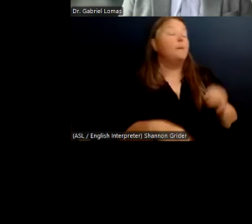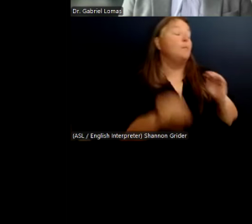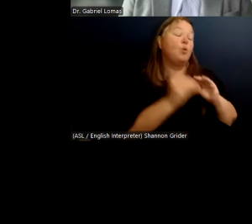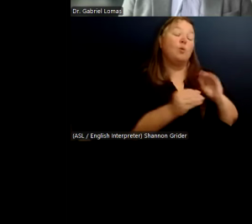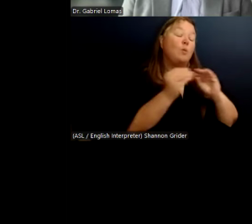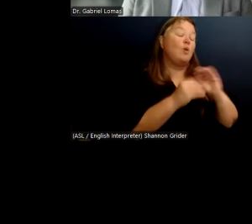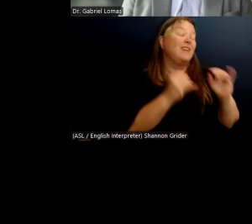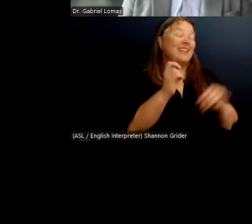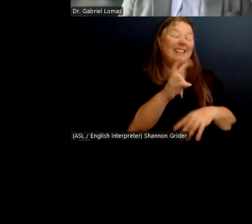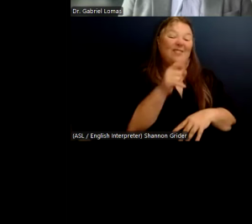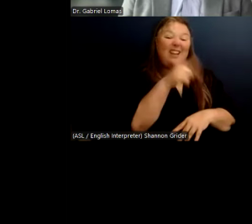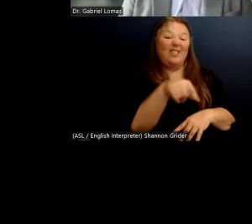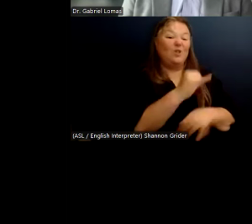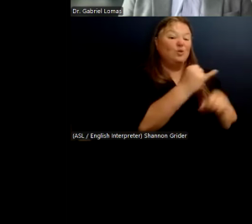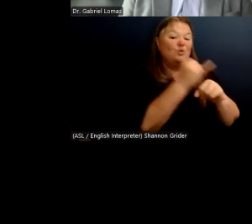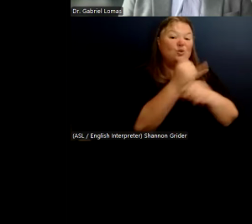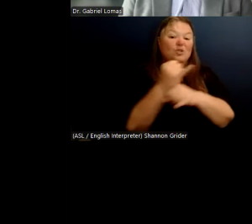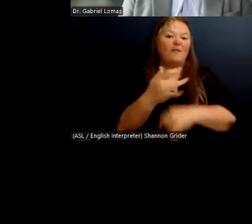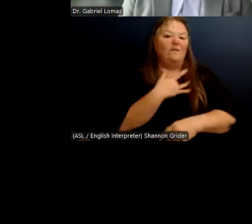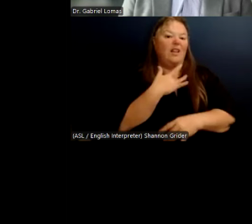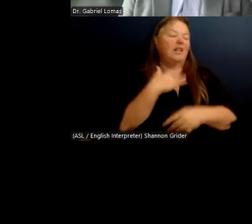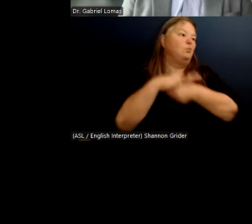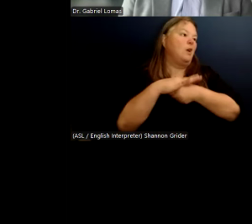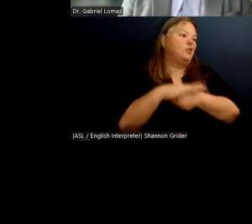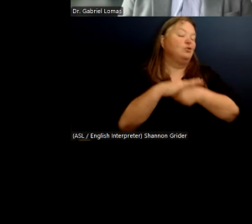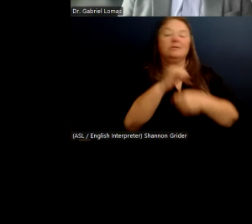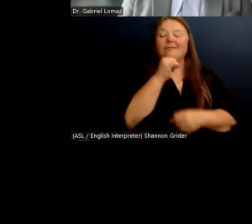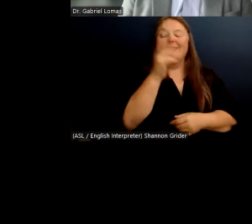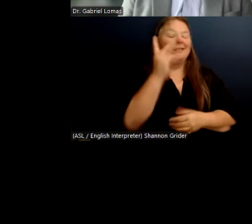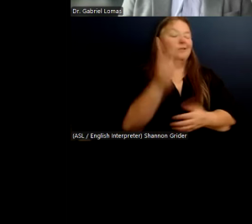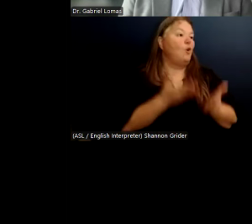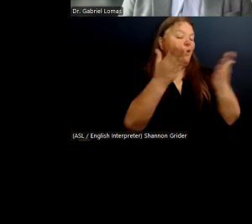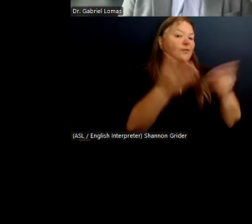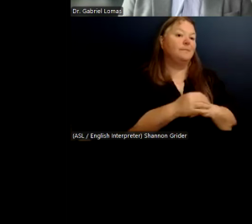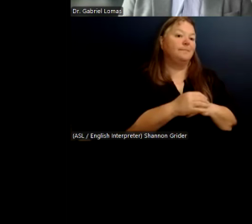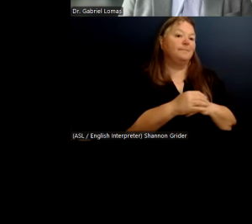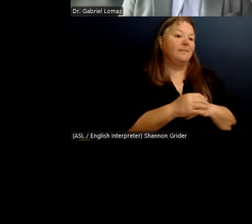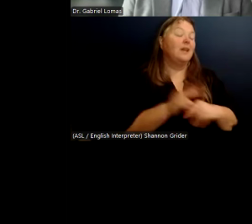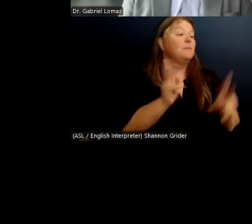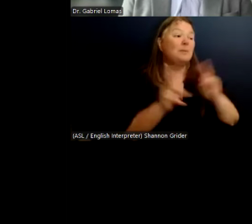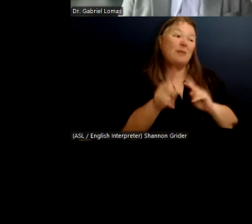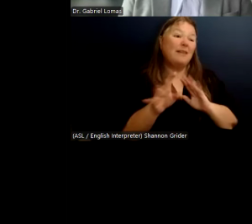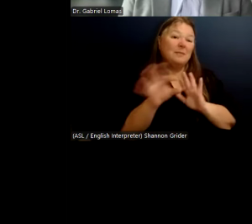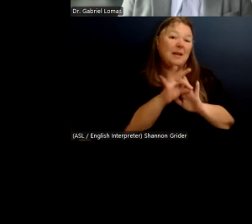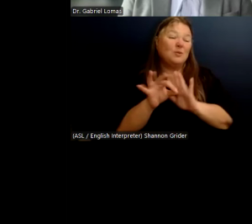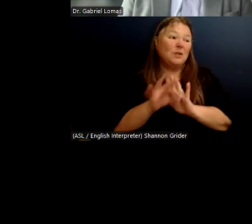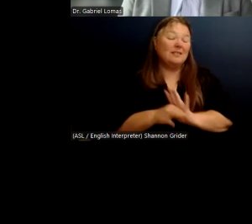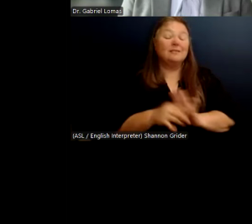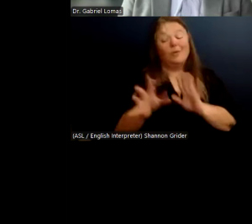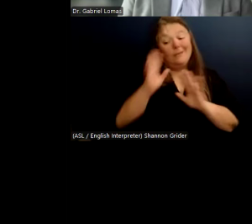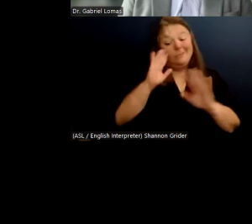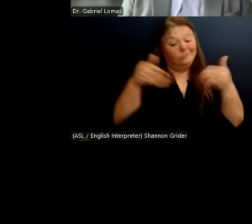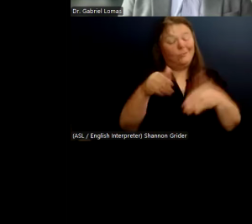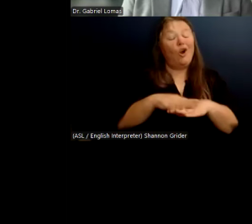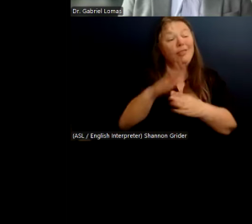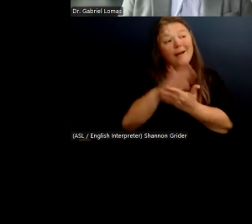for the deaf, with those pressures, we're not seeing those things. People have to make choices and they're going the academic route, which to